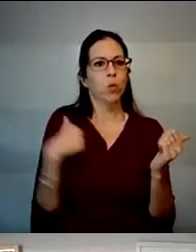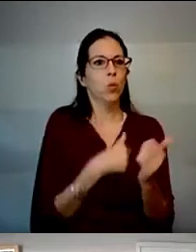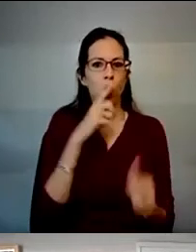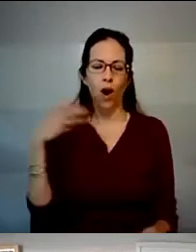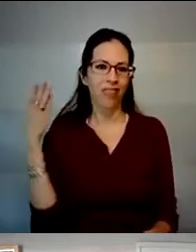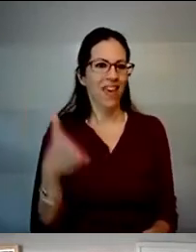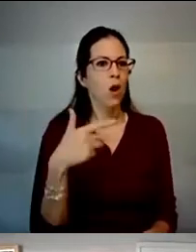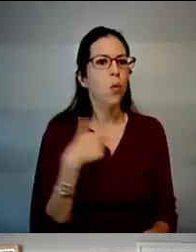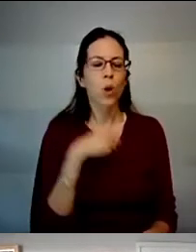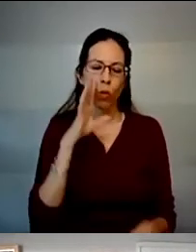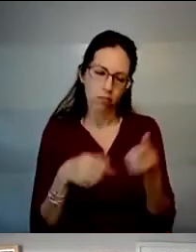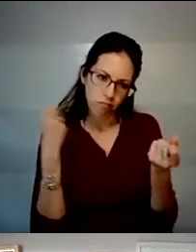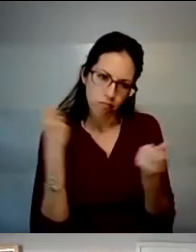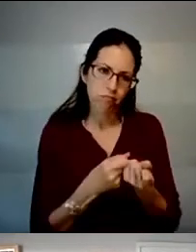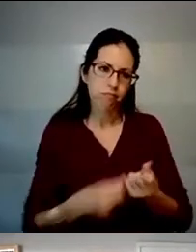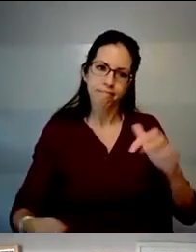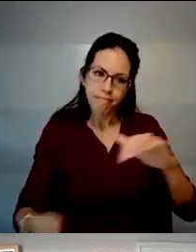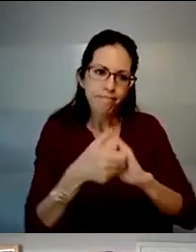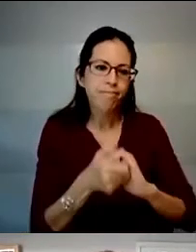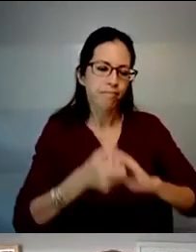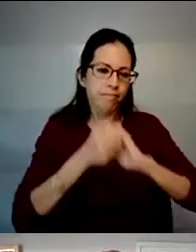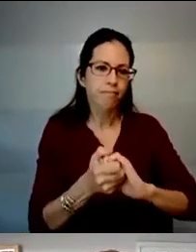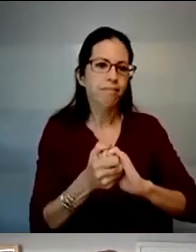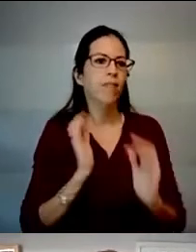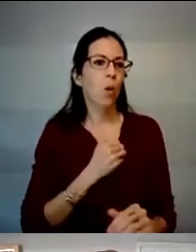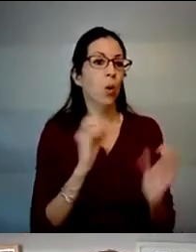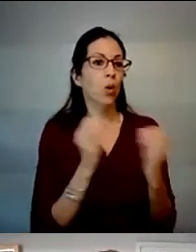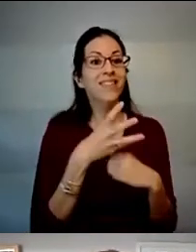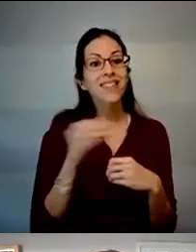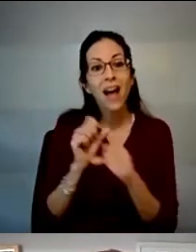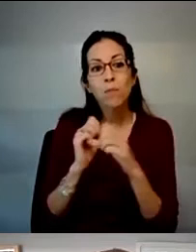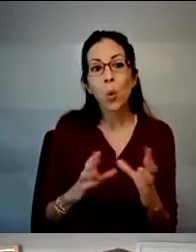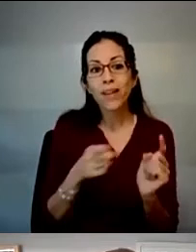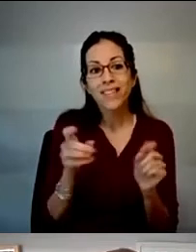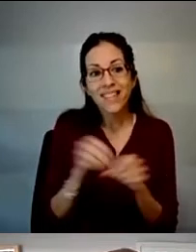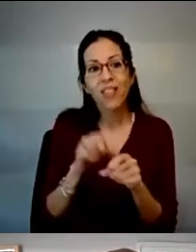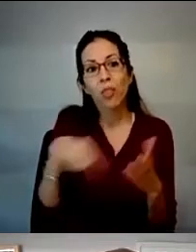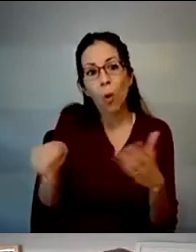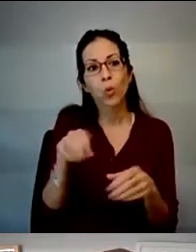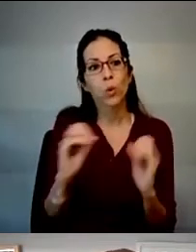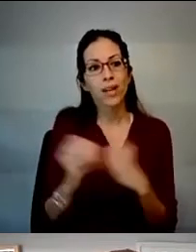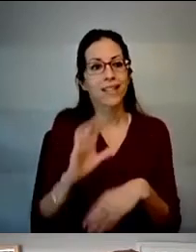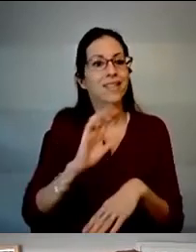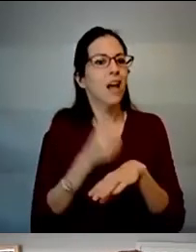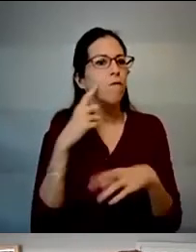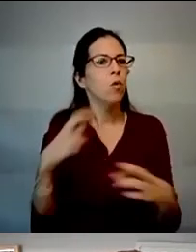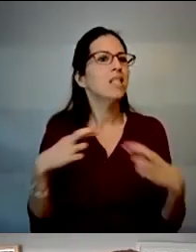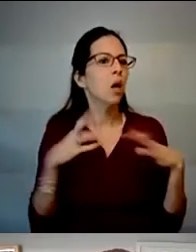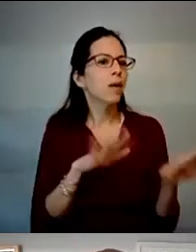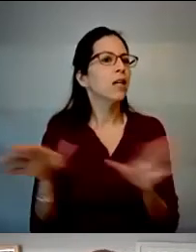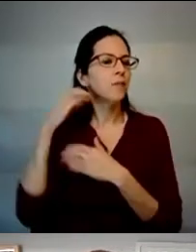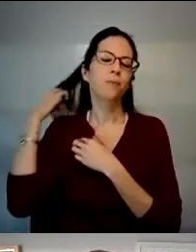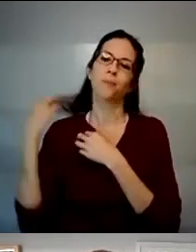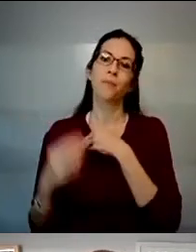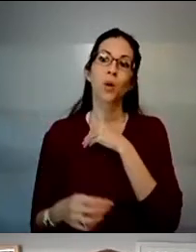handhold both our organizations and the employees of those organizations in setting them up for retirement. And a lot of